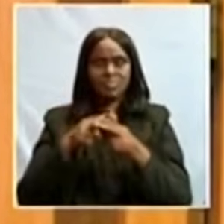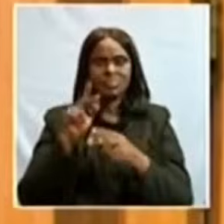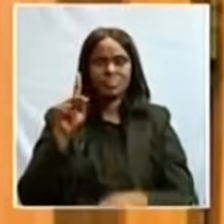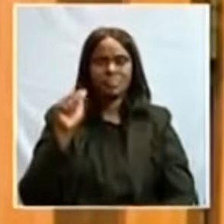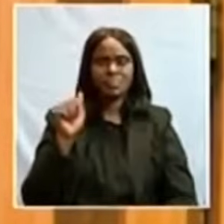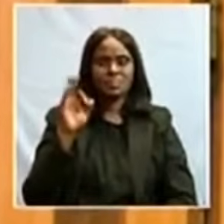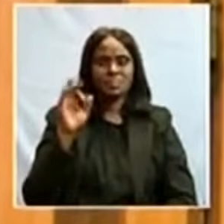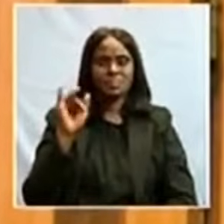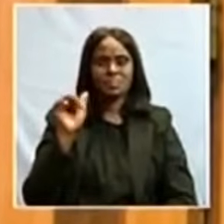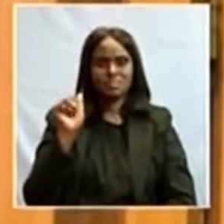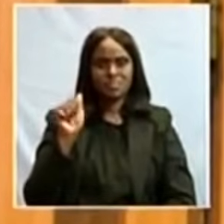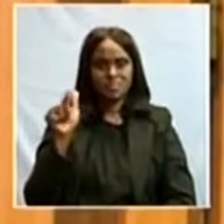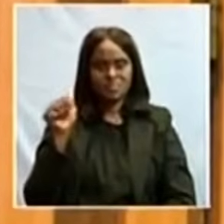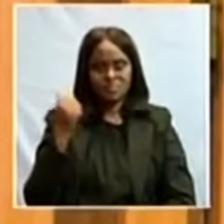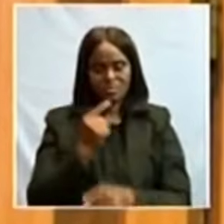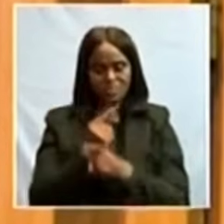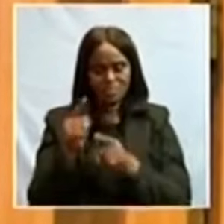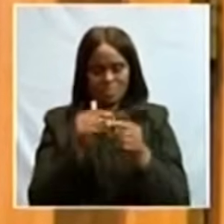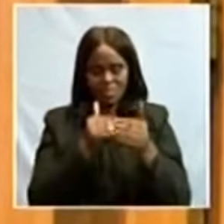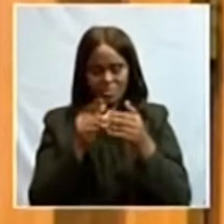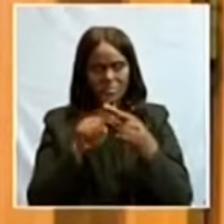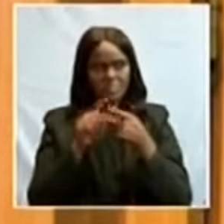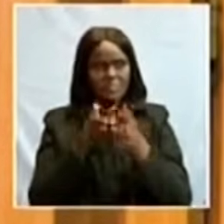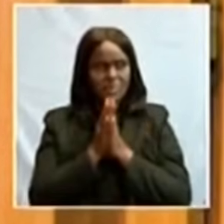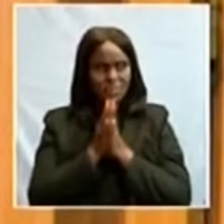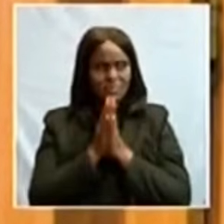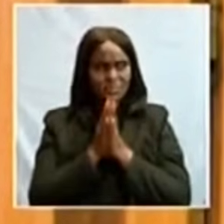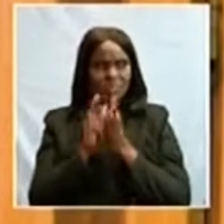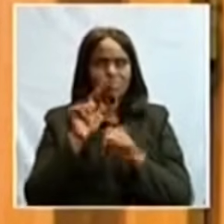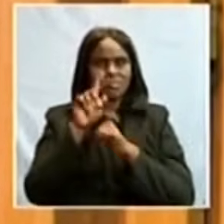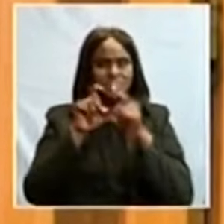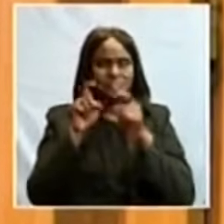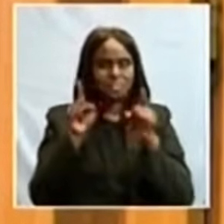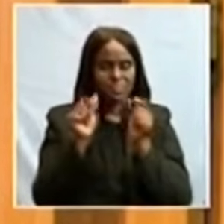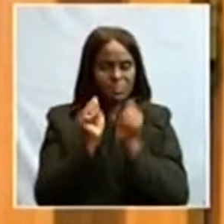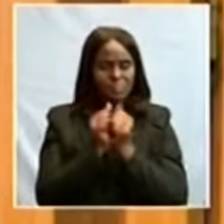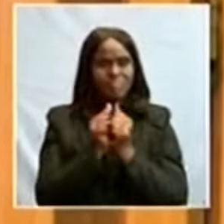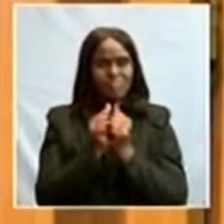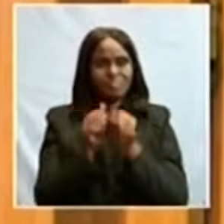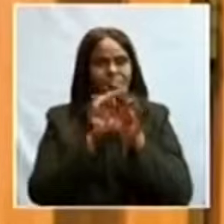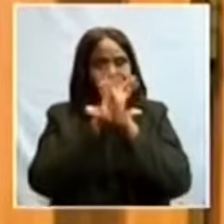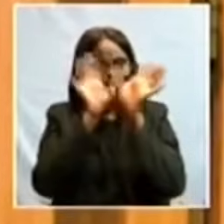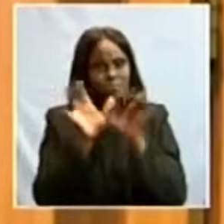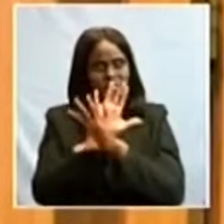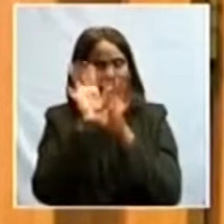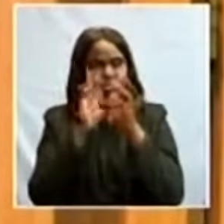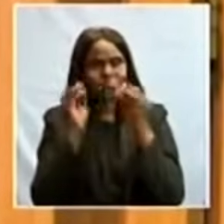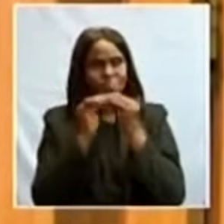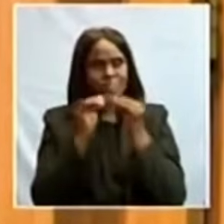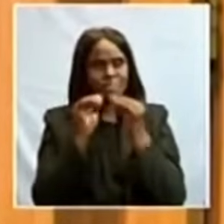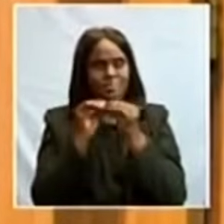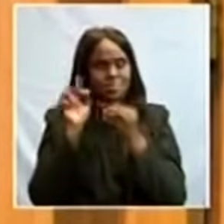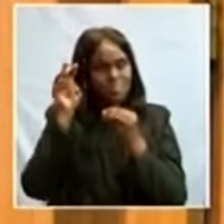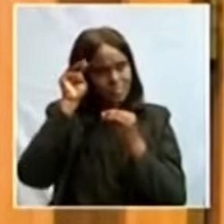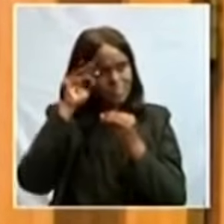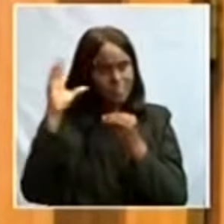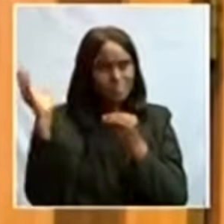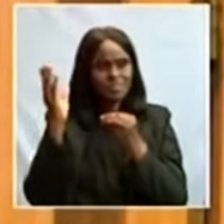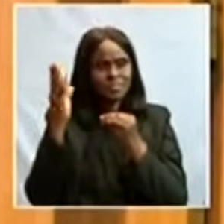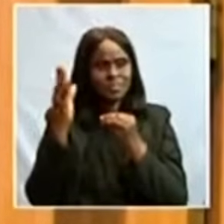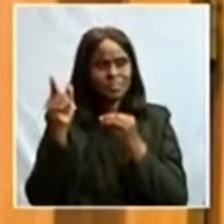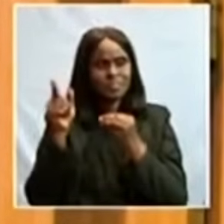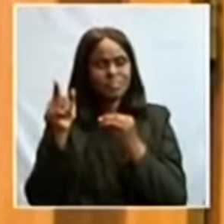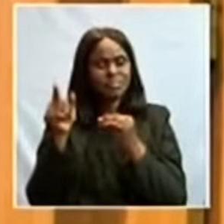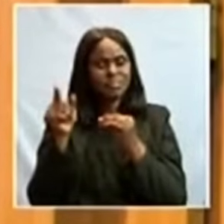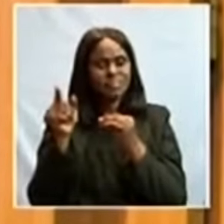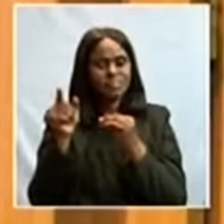Mutokwe Kafwaya, who was just about to ask a question that's seeking point of clarification on a ministerial statement that